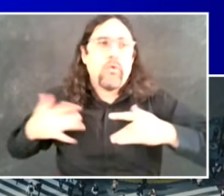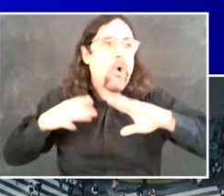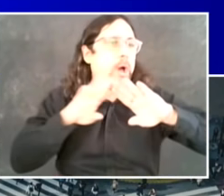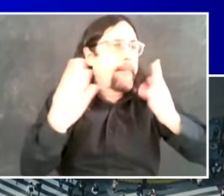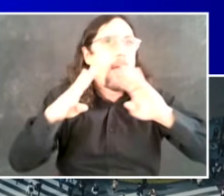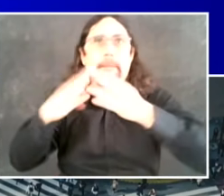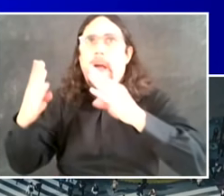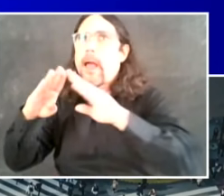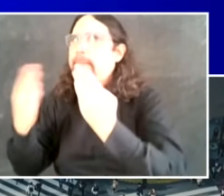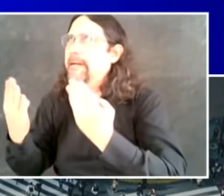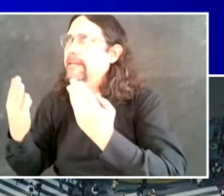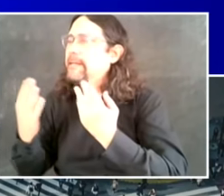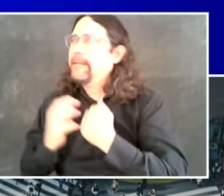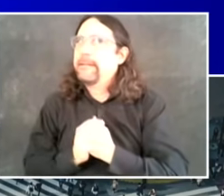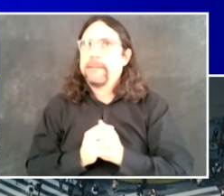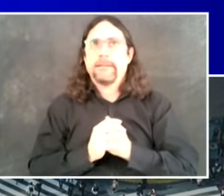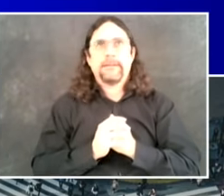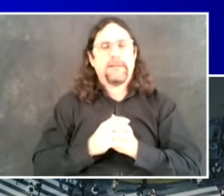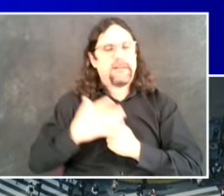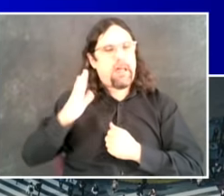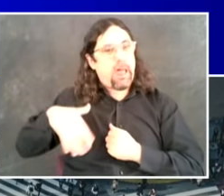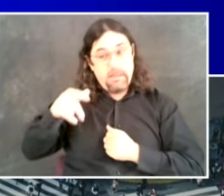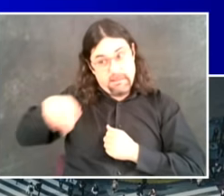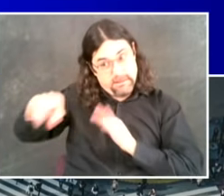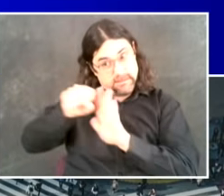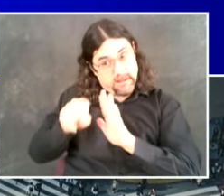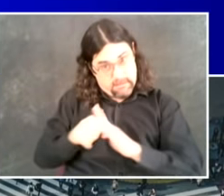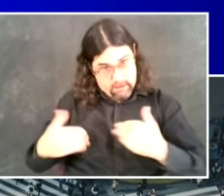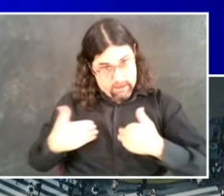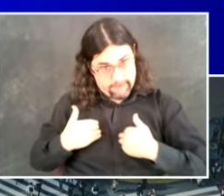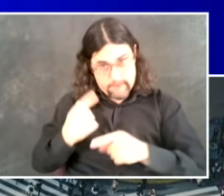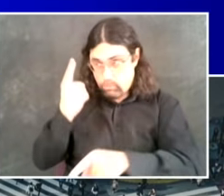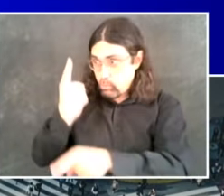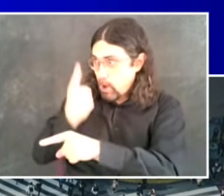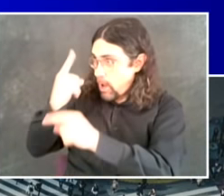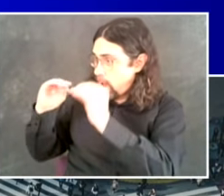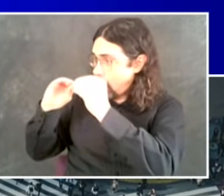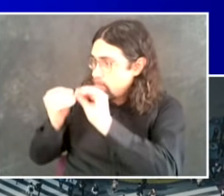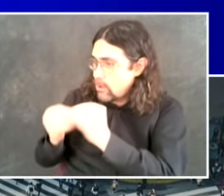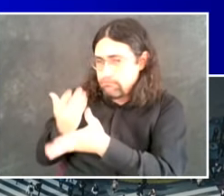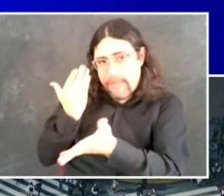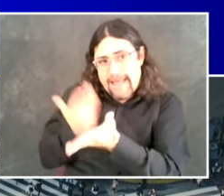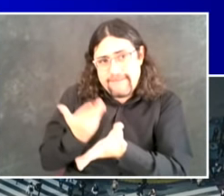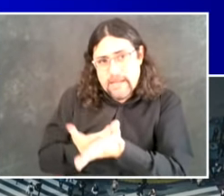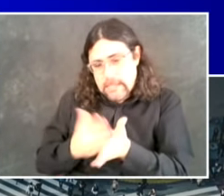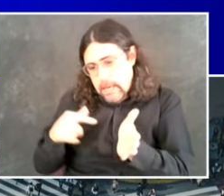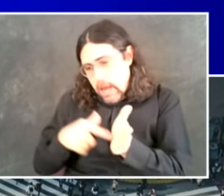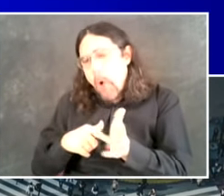of the region of Hokkaido. And it was a region that had